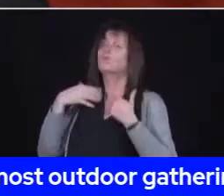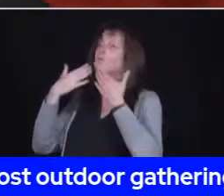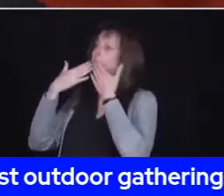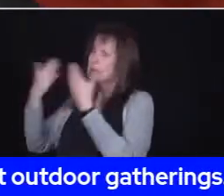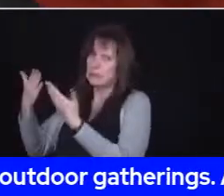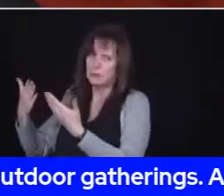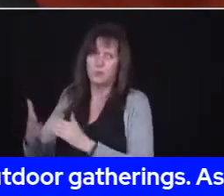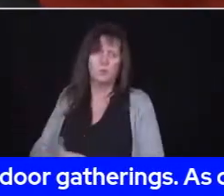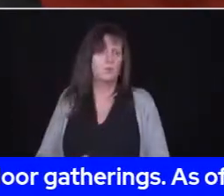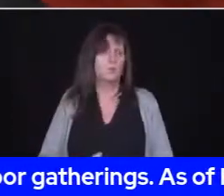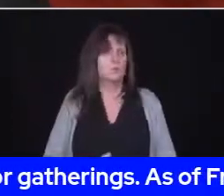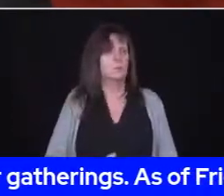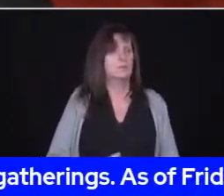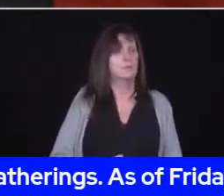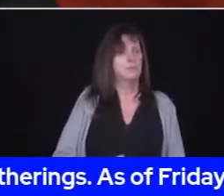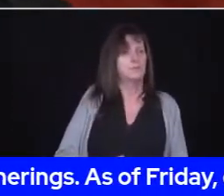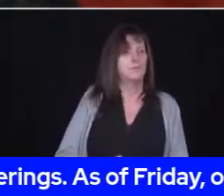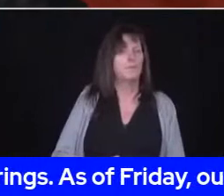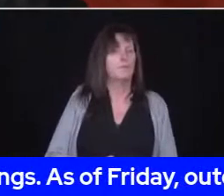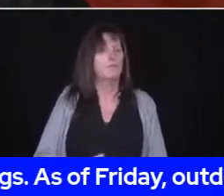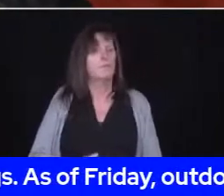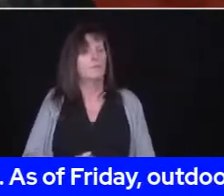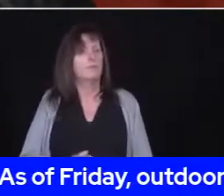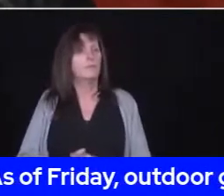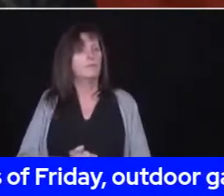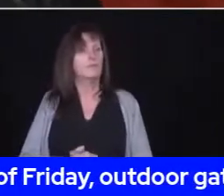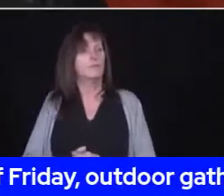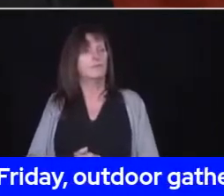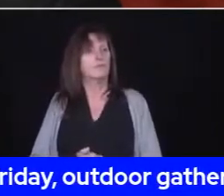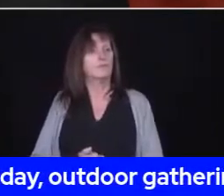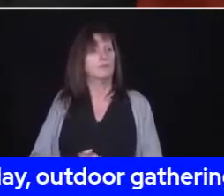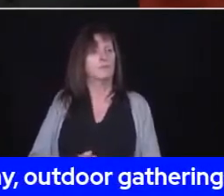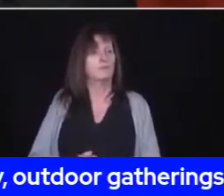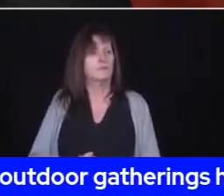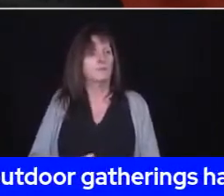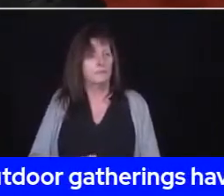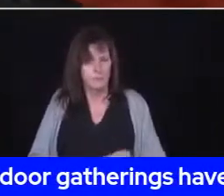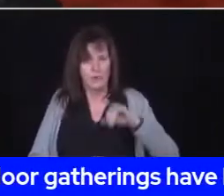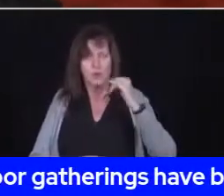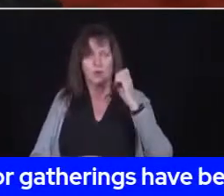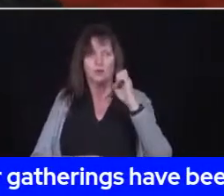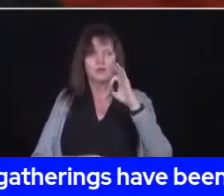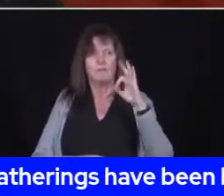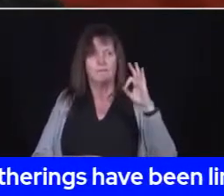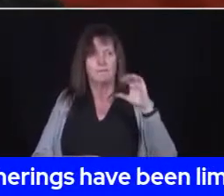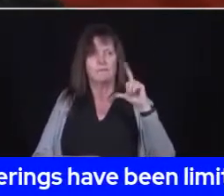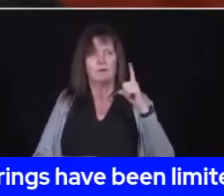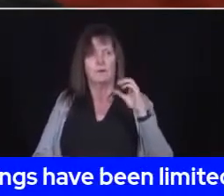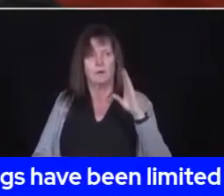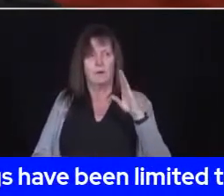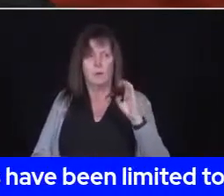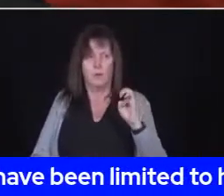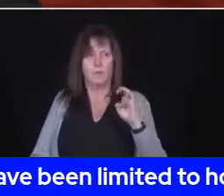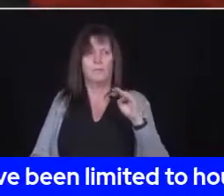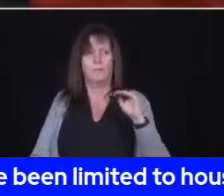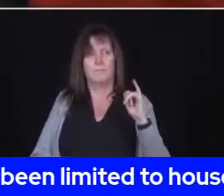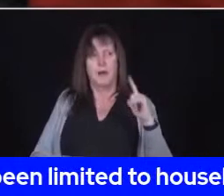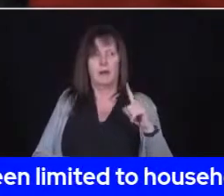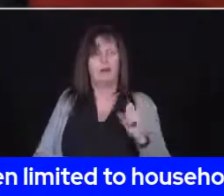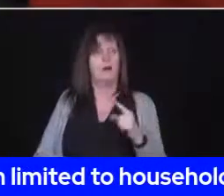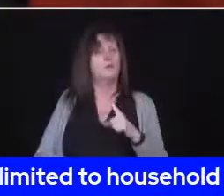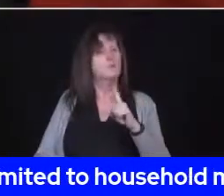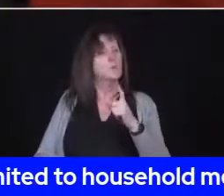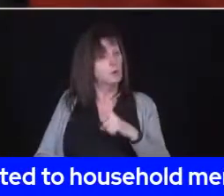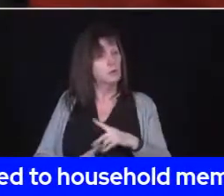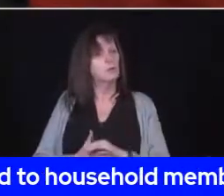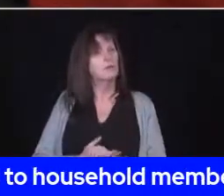Jeff. Oh, hi, Premier. I wanted to ask, I guess, first about the ICUs. Dr.